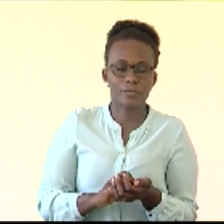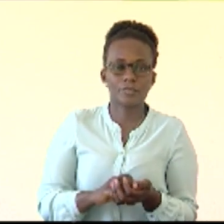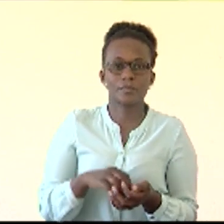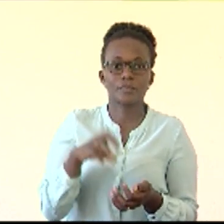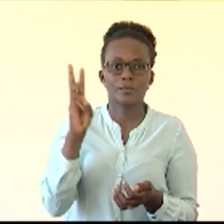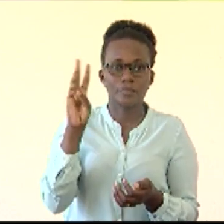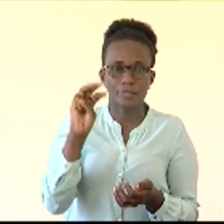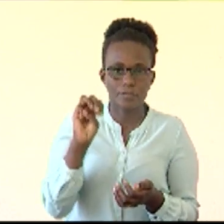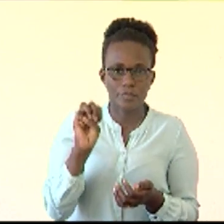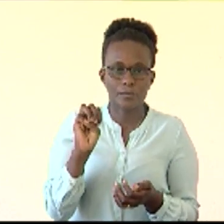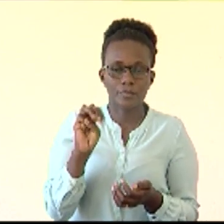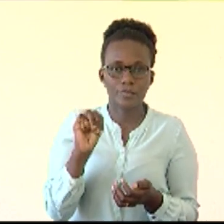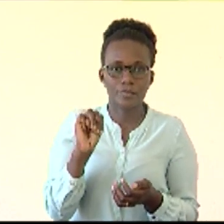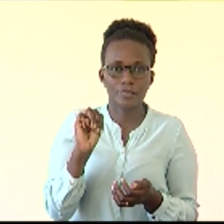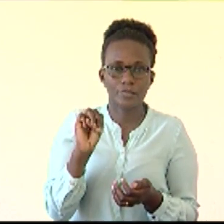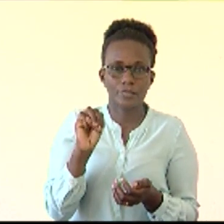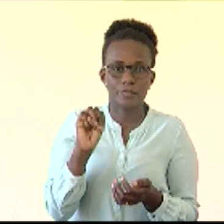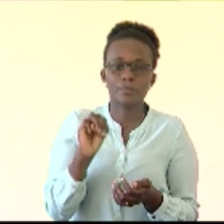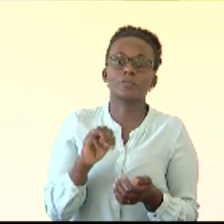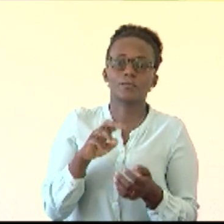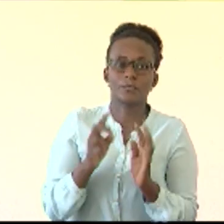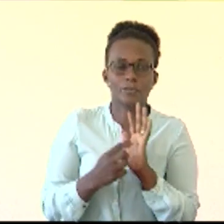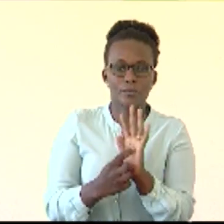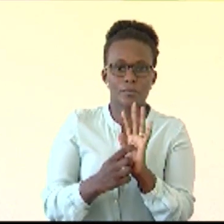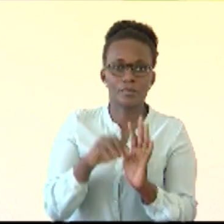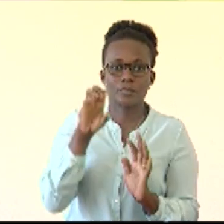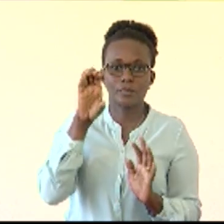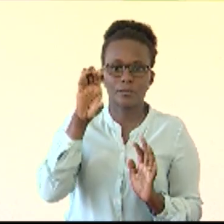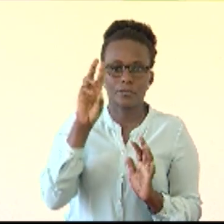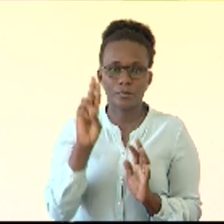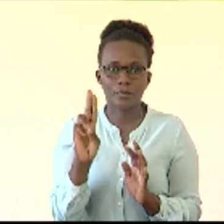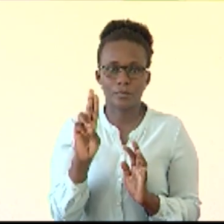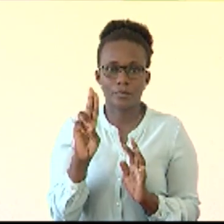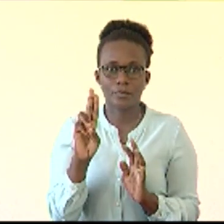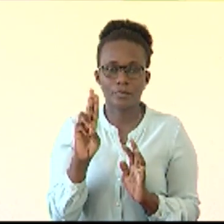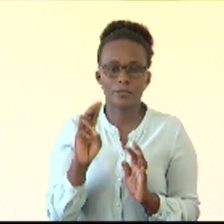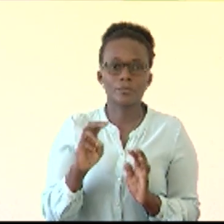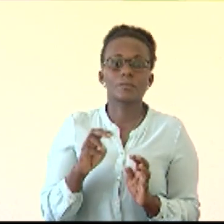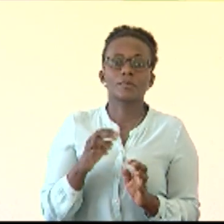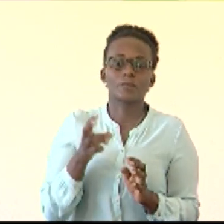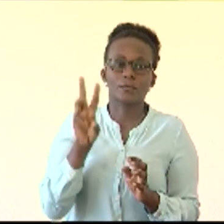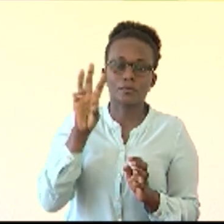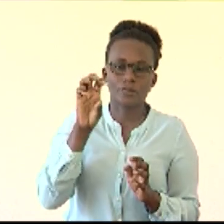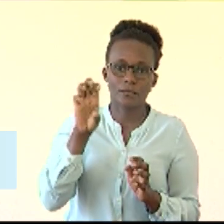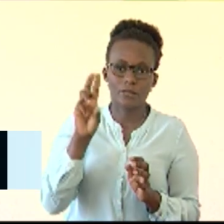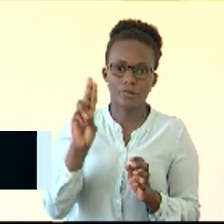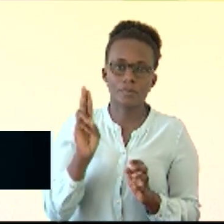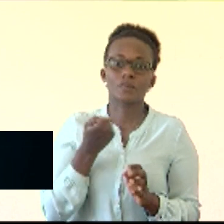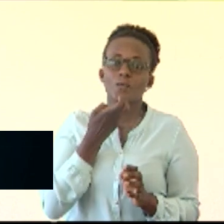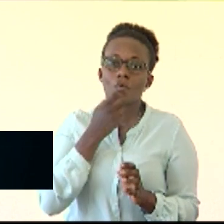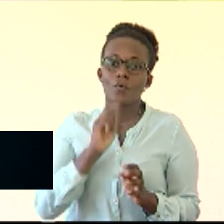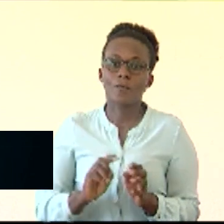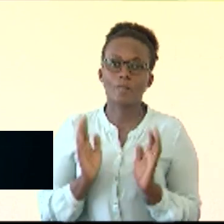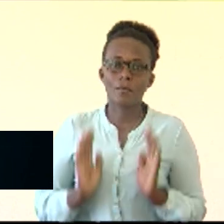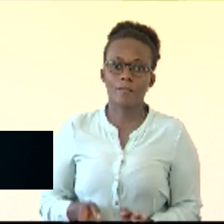If you are going to coat copper to another metal, that copper must be pure. That is what it